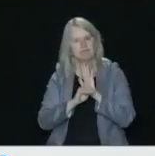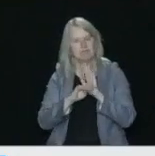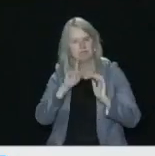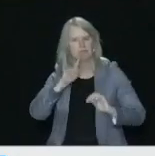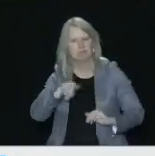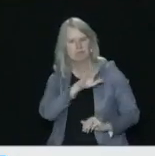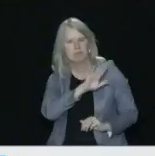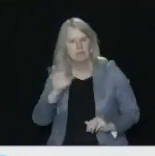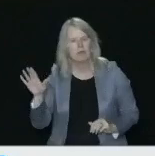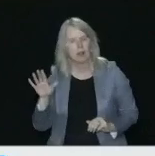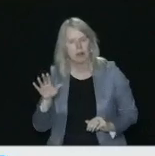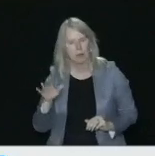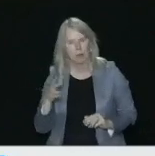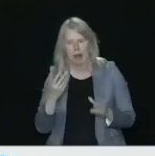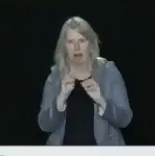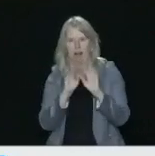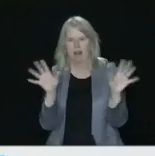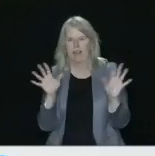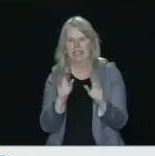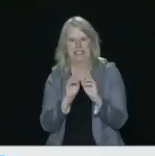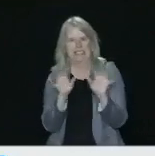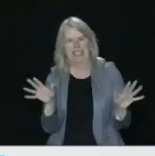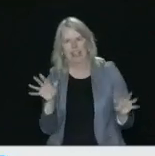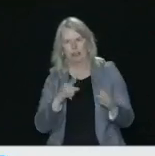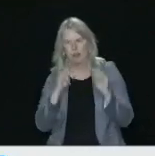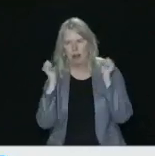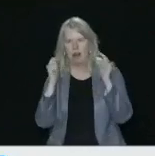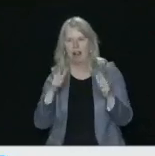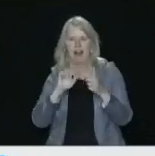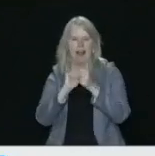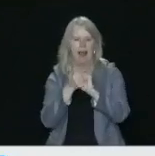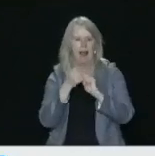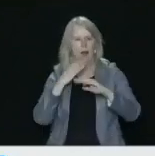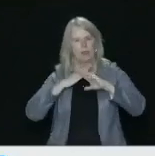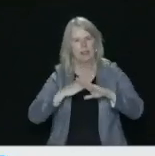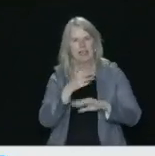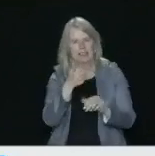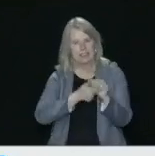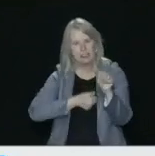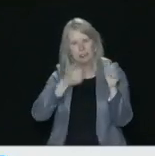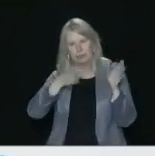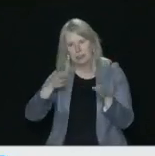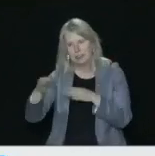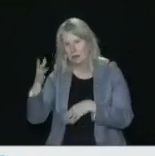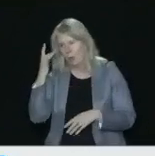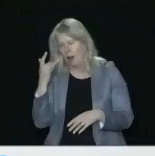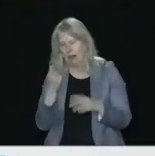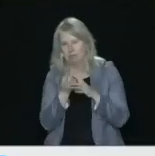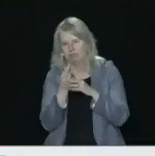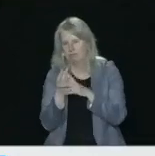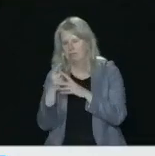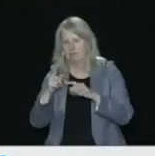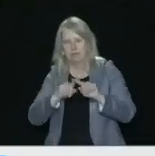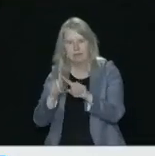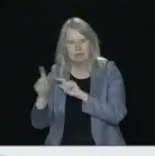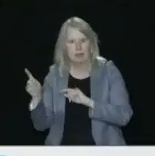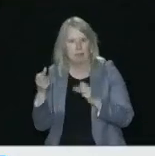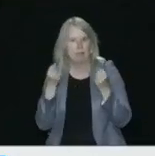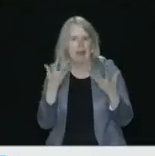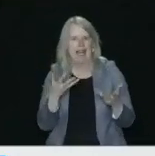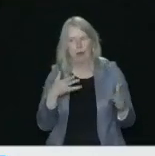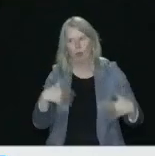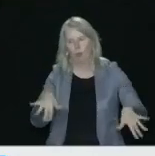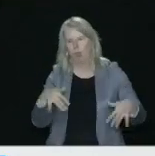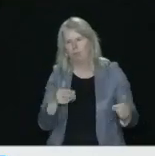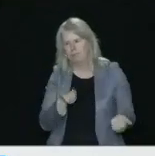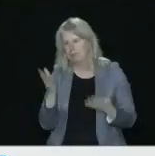you have... All right, we have just been getting a live update from Ottawa government officials, Dr. New there, and Dr. Tam as well,